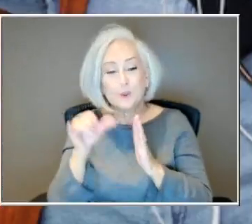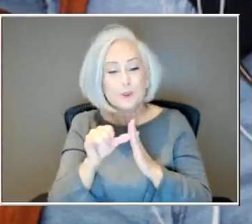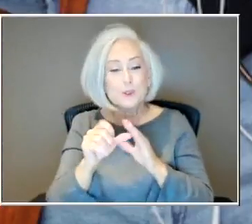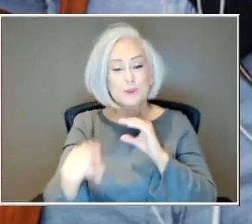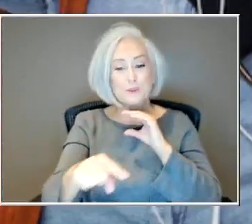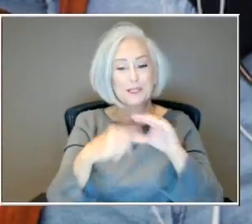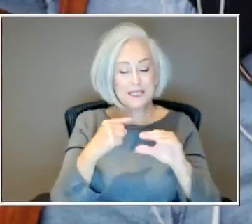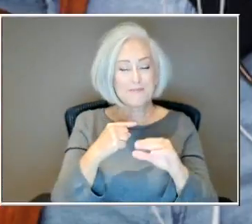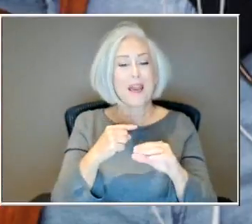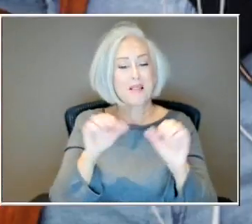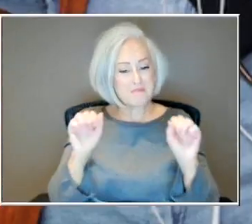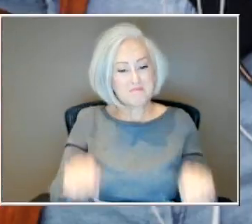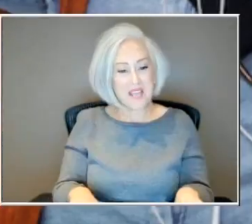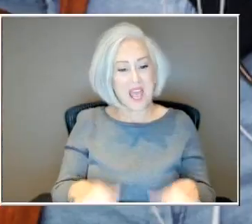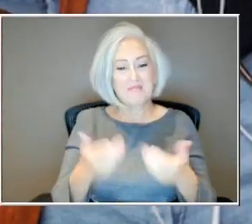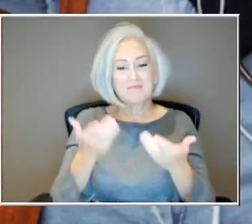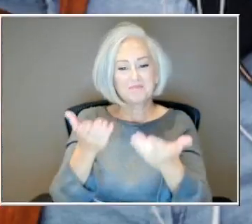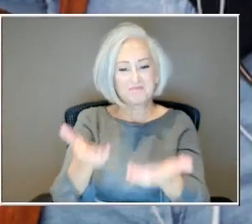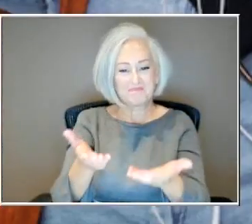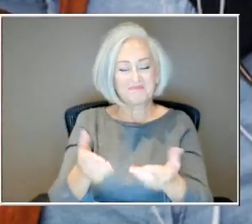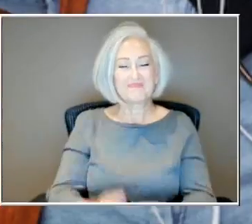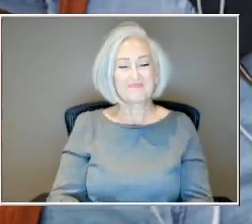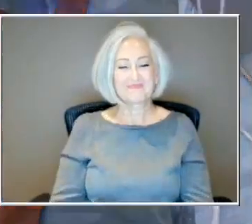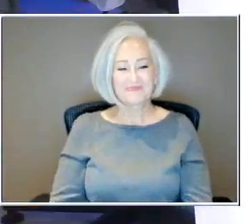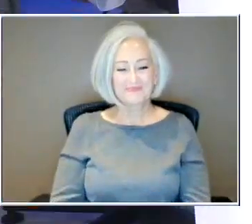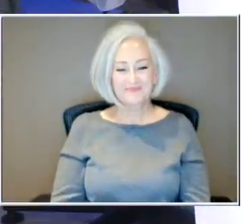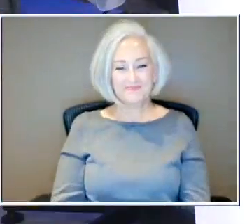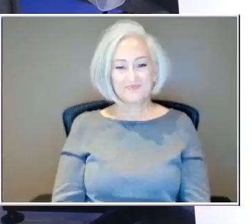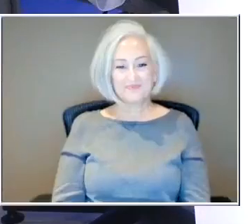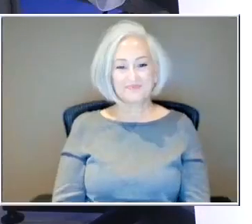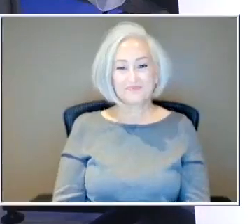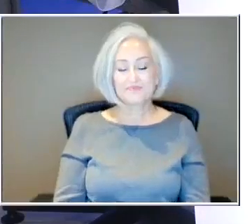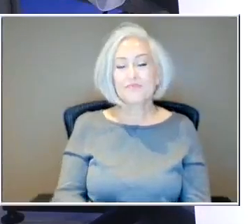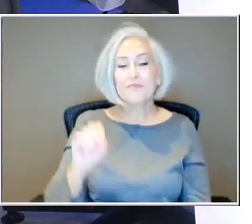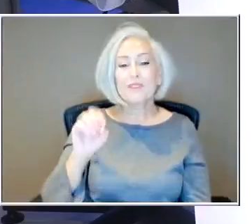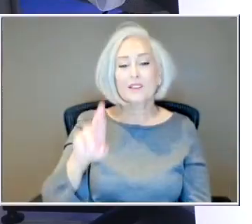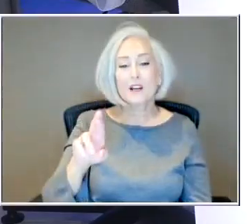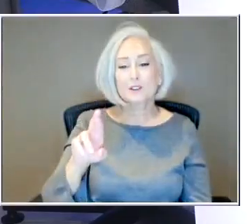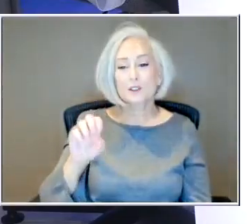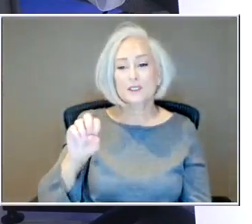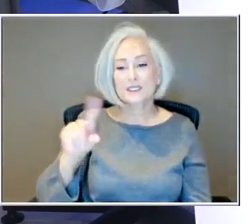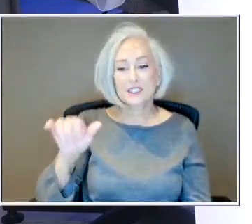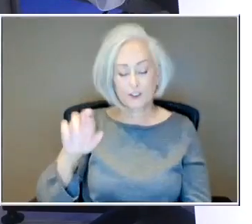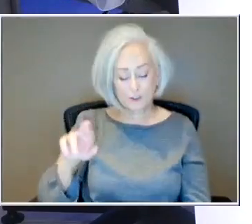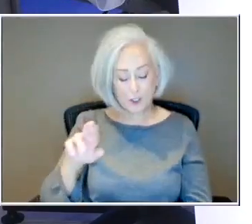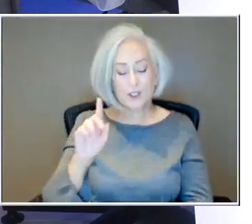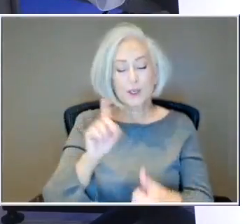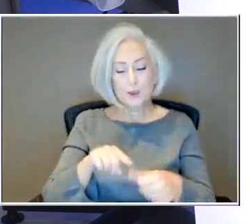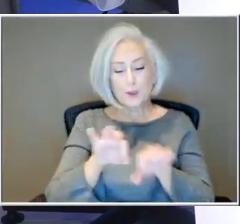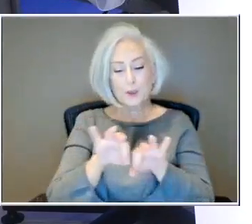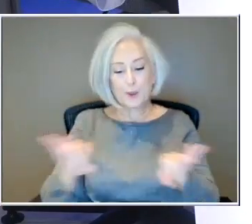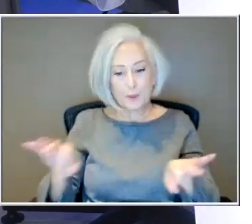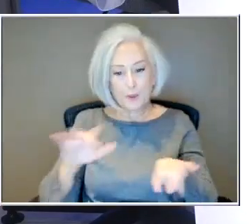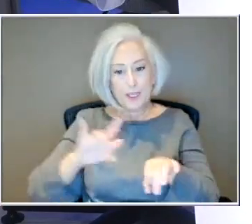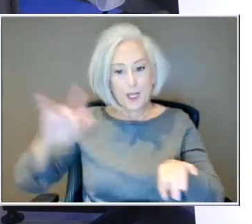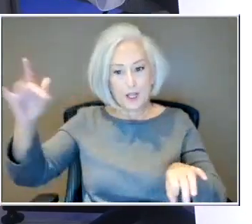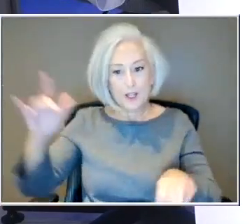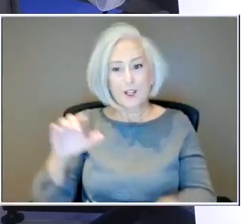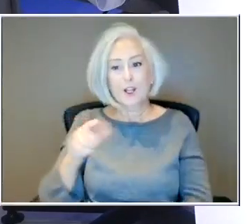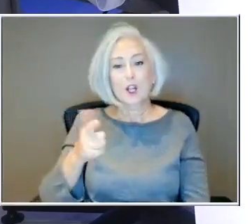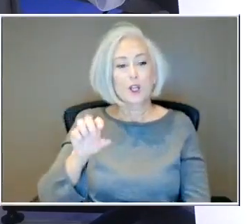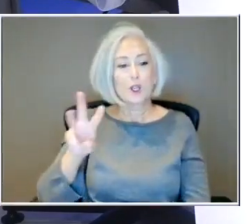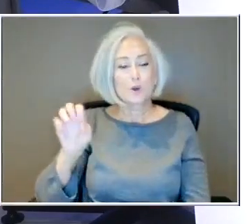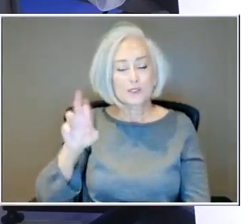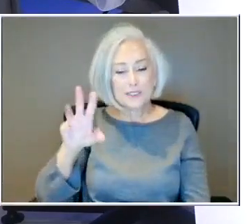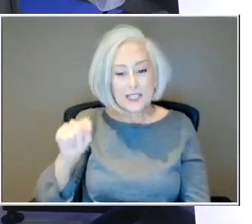information is all right there on your screen. So, Dr. Silver, besides the glow sticks we talked about the makeup reactions, what other calls